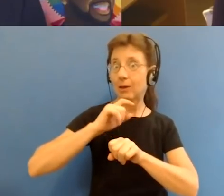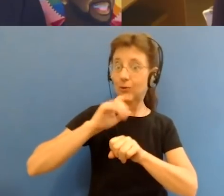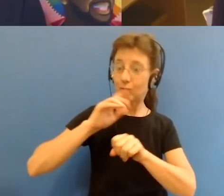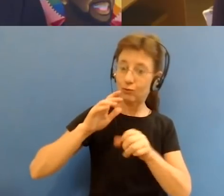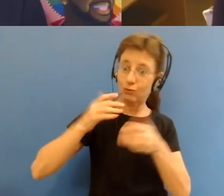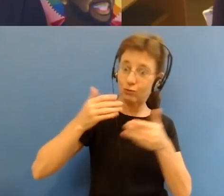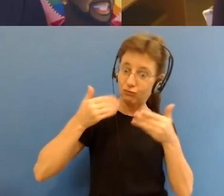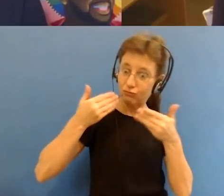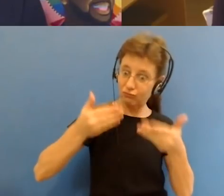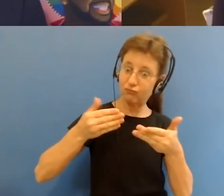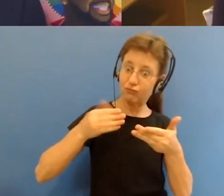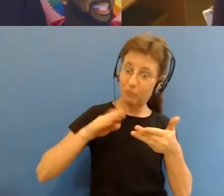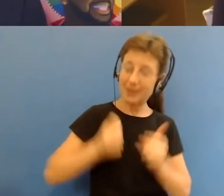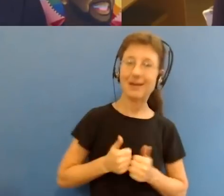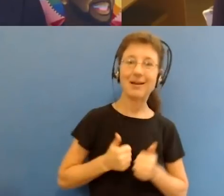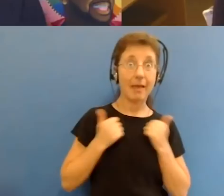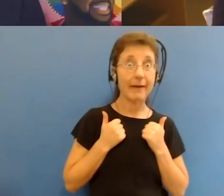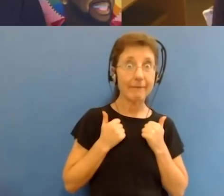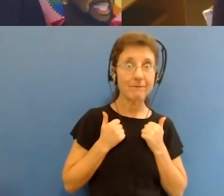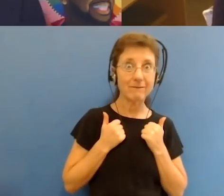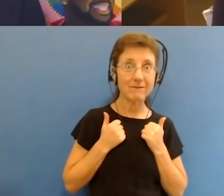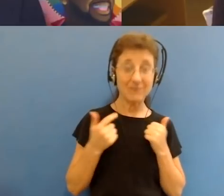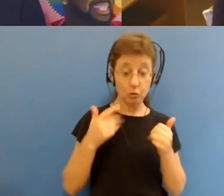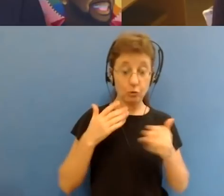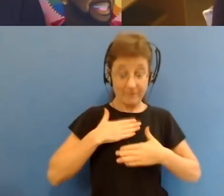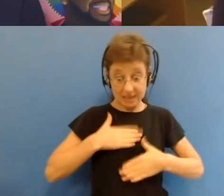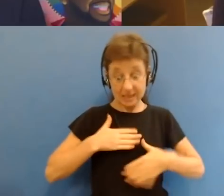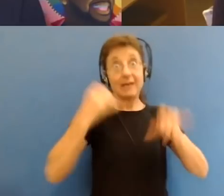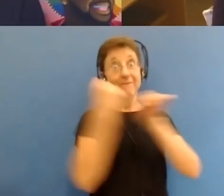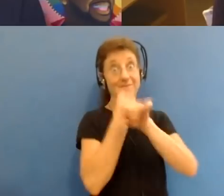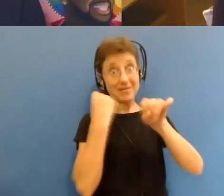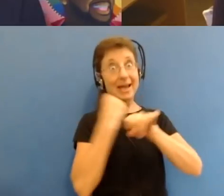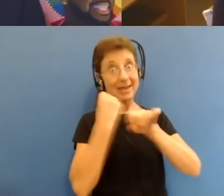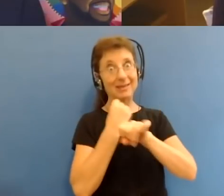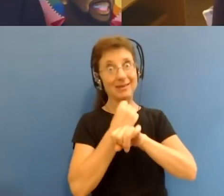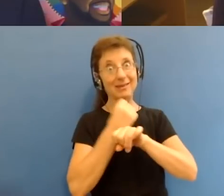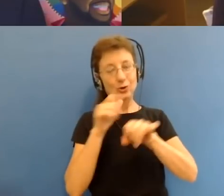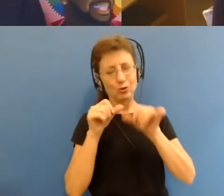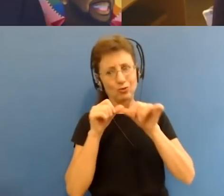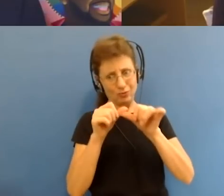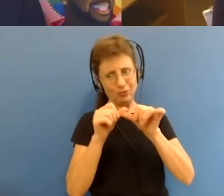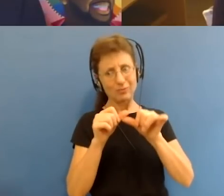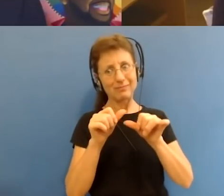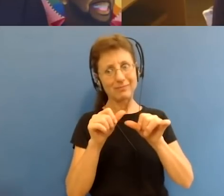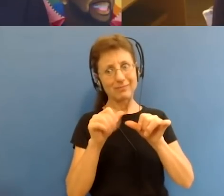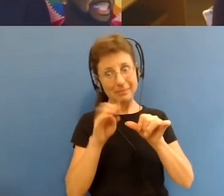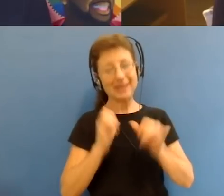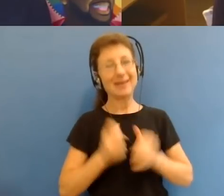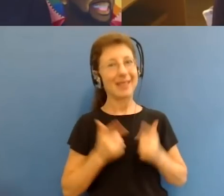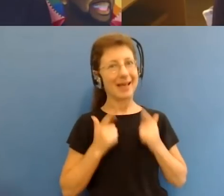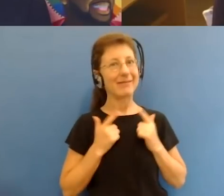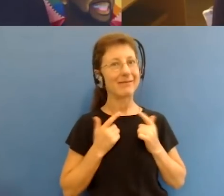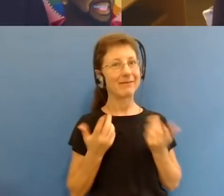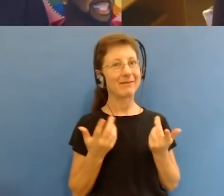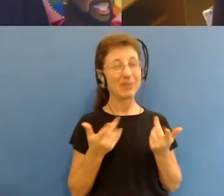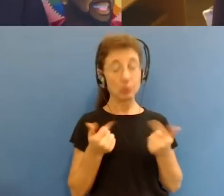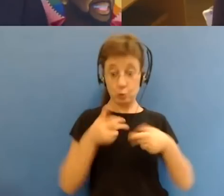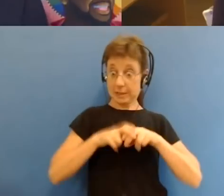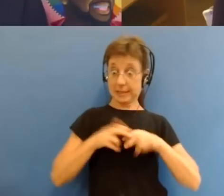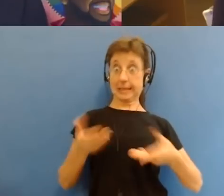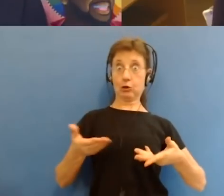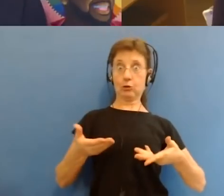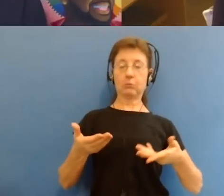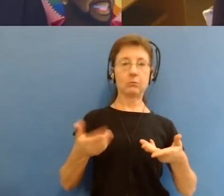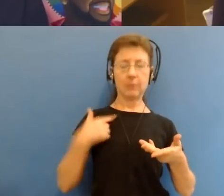to physically fight to be alive, you know, to be able to sit here. And I